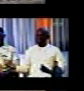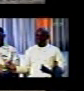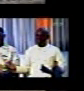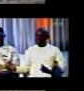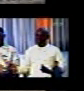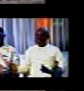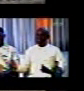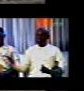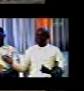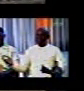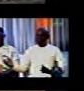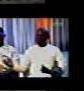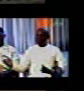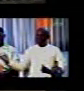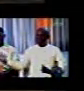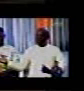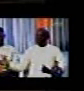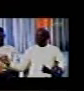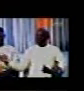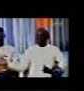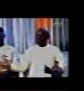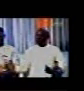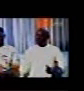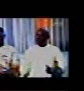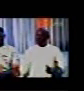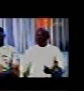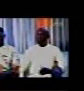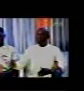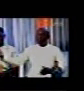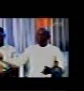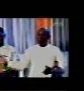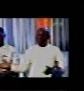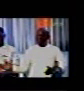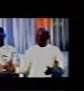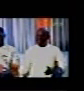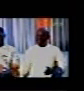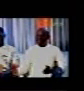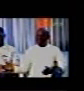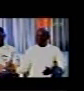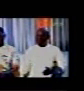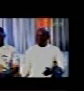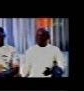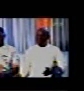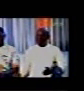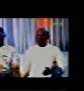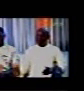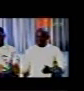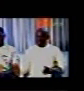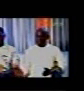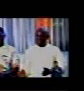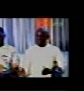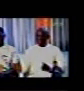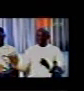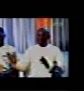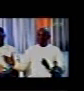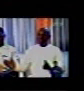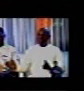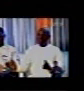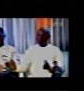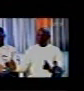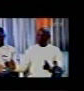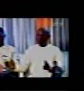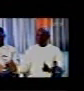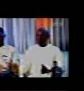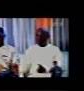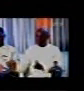every eye monitors my progress. In the name of Jesus, you are imprisoned. You are imprisoned. You are